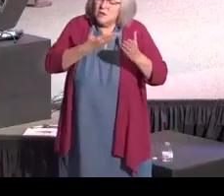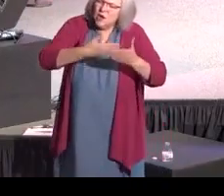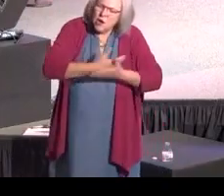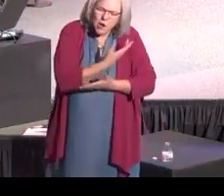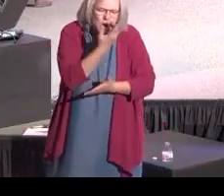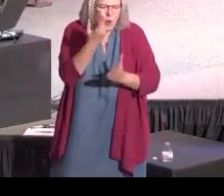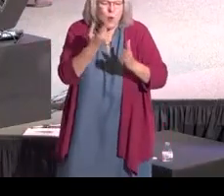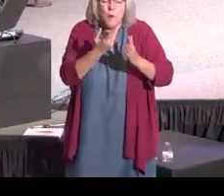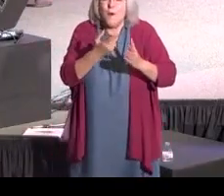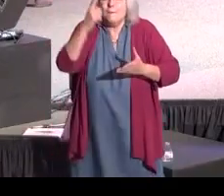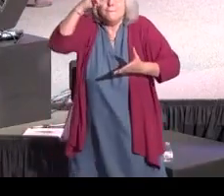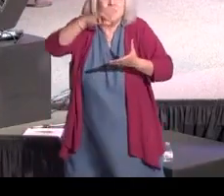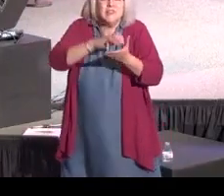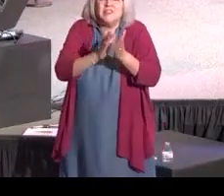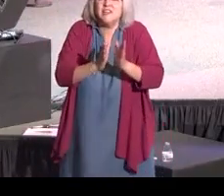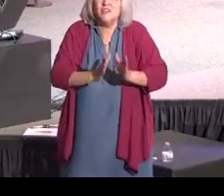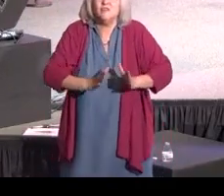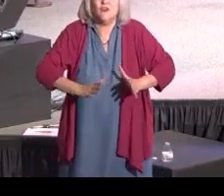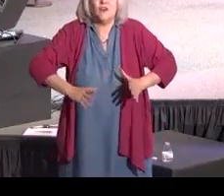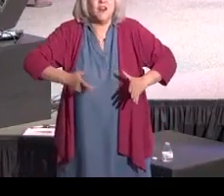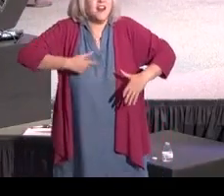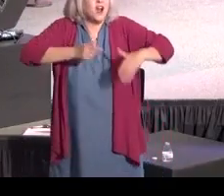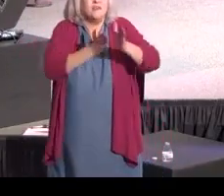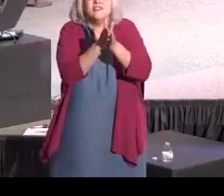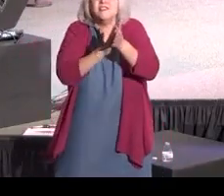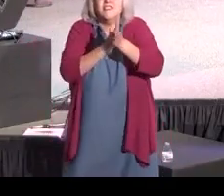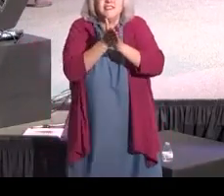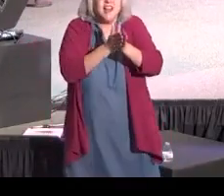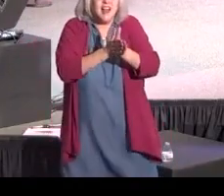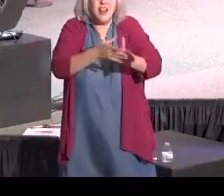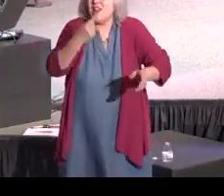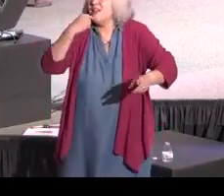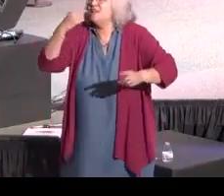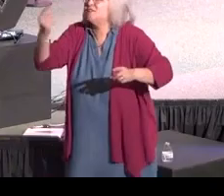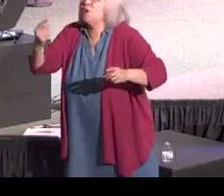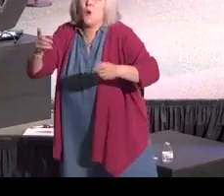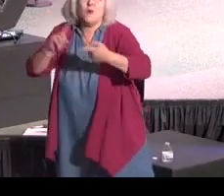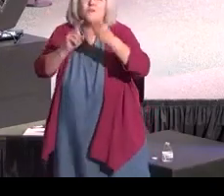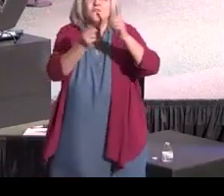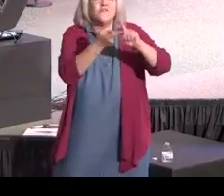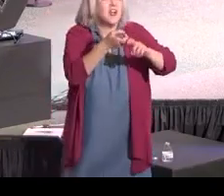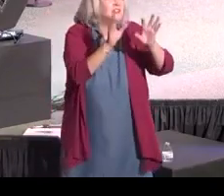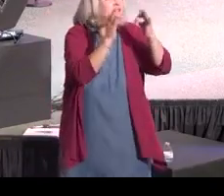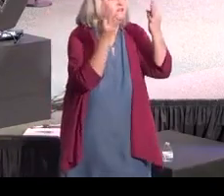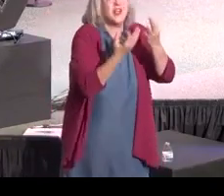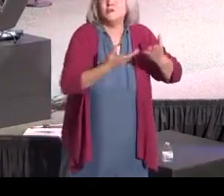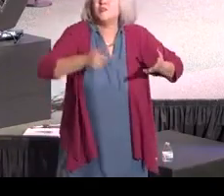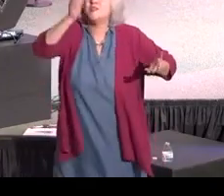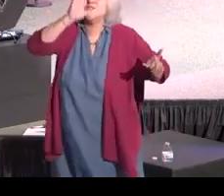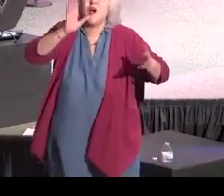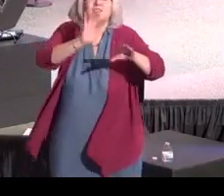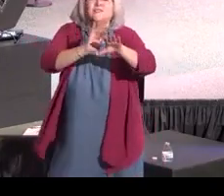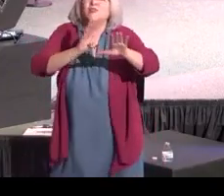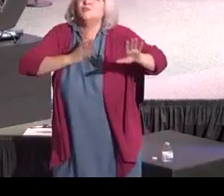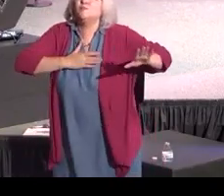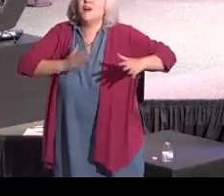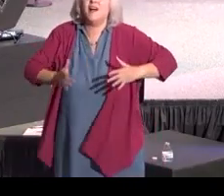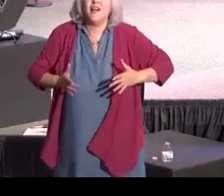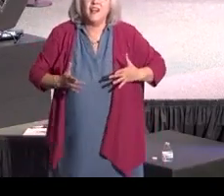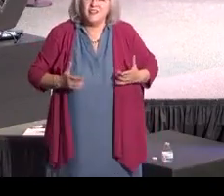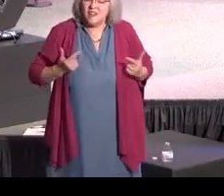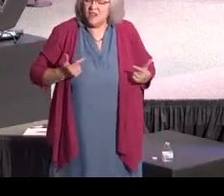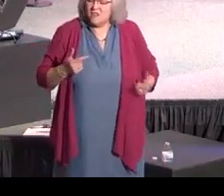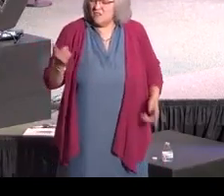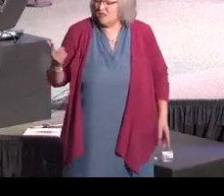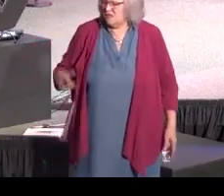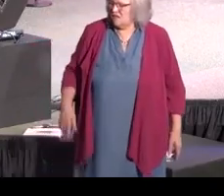about my faith, and I wanted to tell everybody about it, and I went to relatives, and I went to friends, and I was telling them, hey, God's touched my life, and they looked at me, and they said,